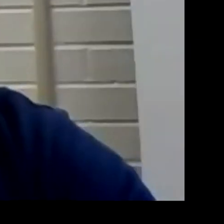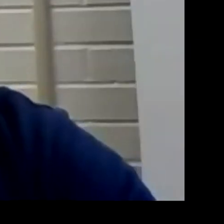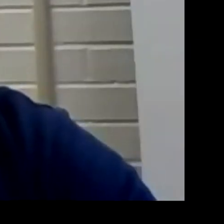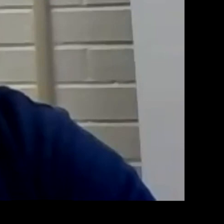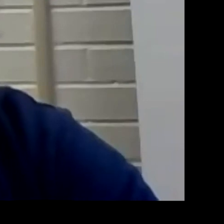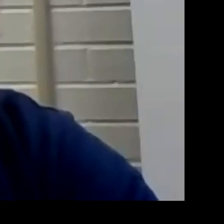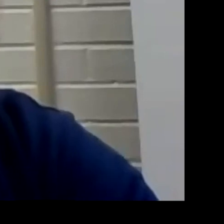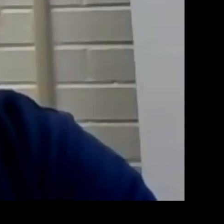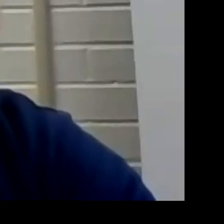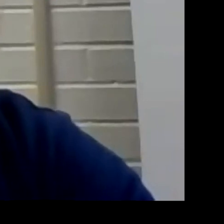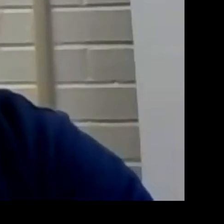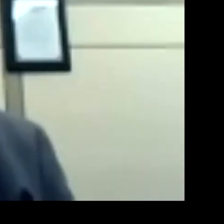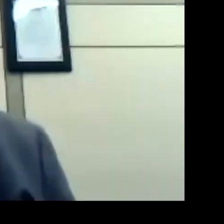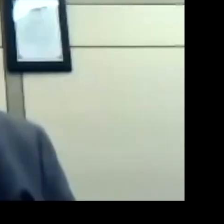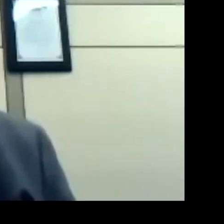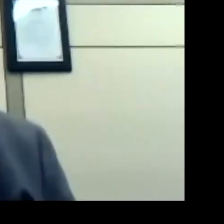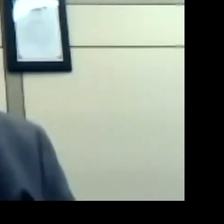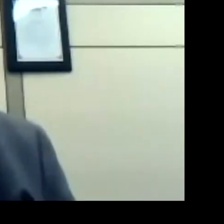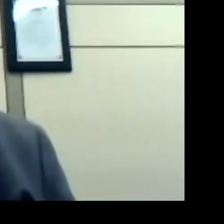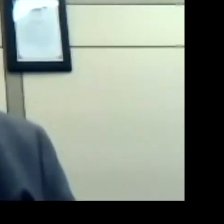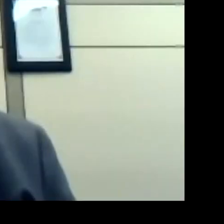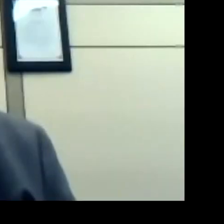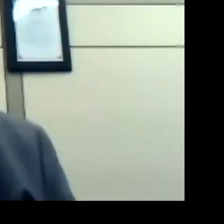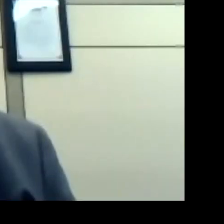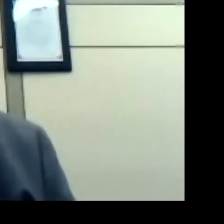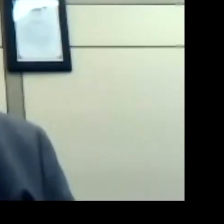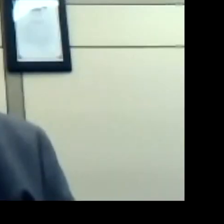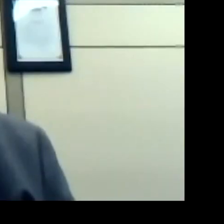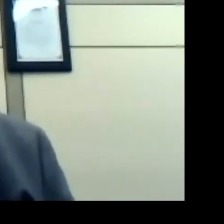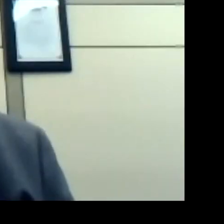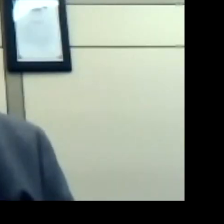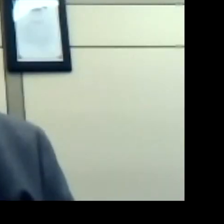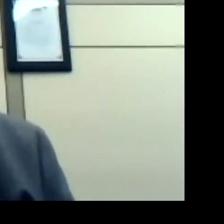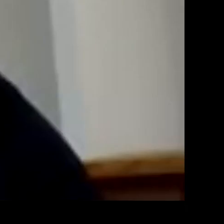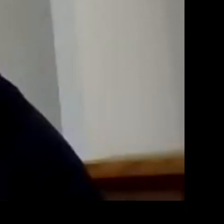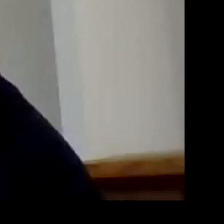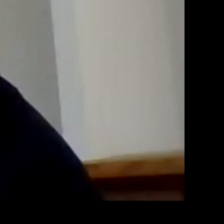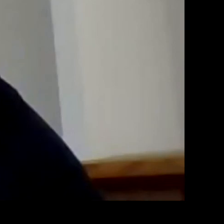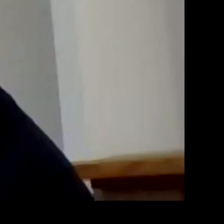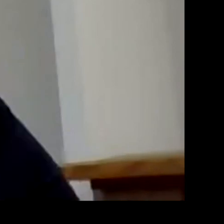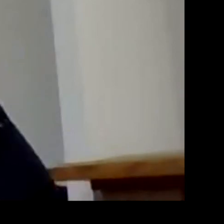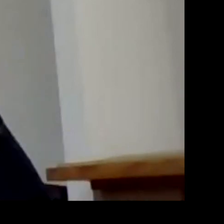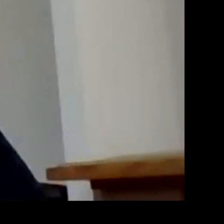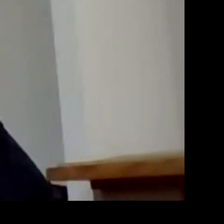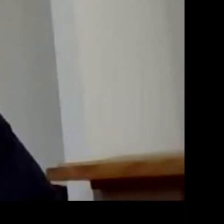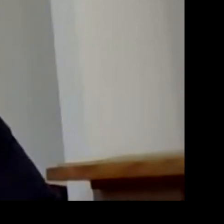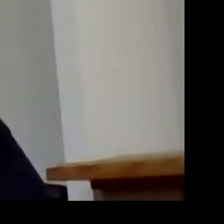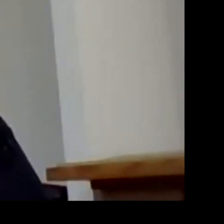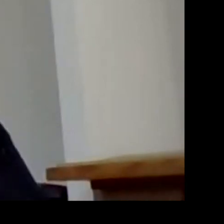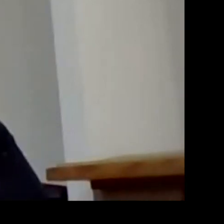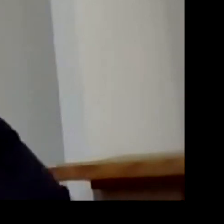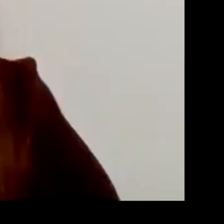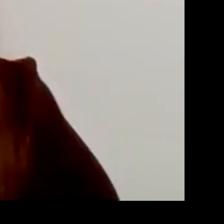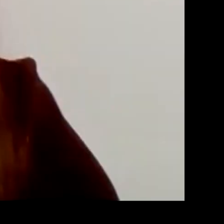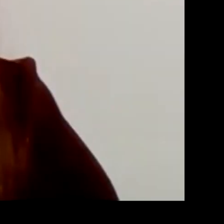Varwick? Yes. Mr. Vasquez? Yes. Ms. Barnes? Yes. Mrs. Eichenberg?